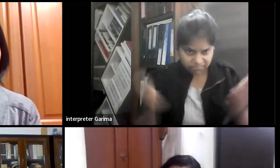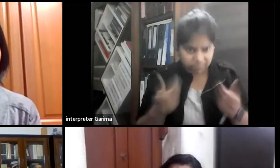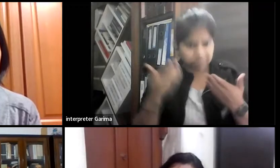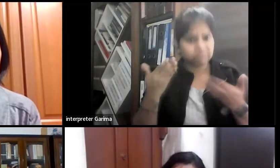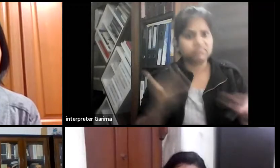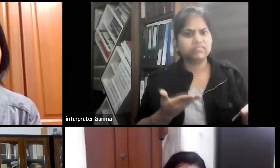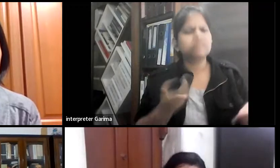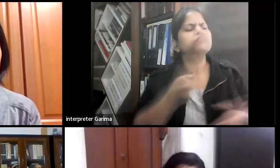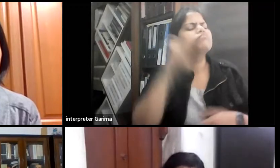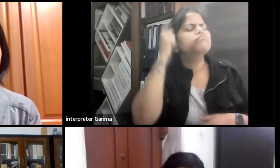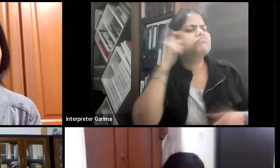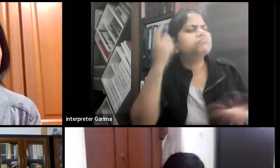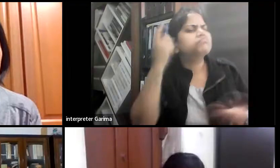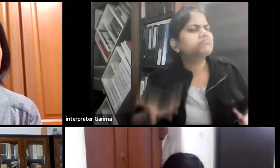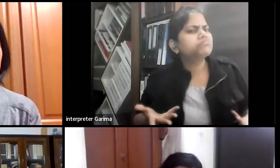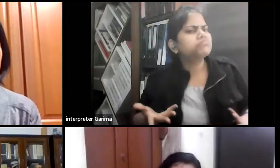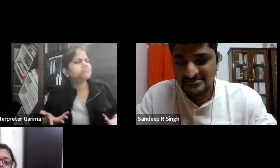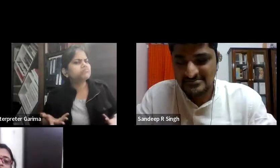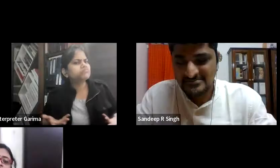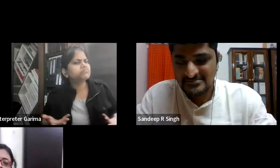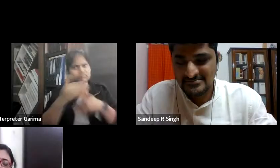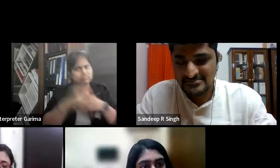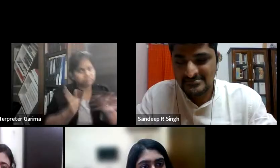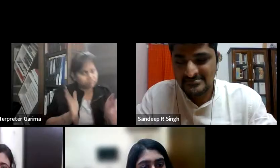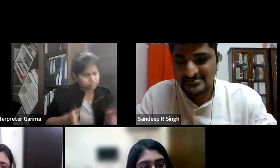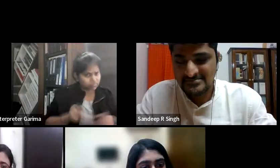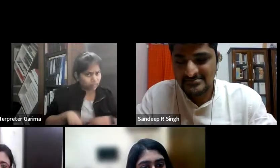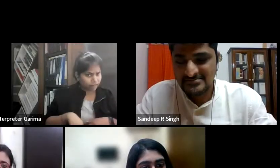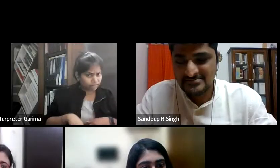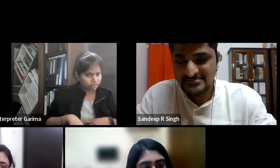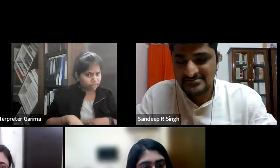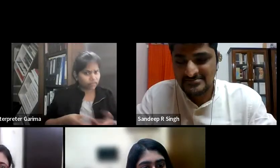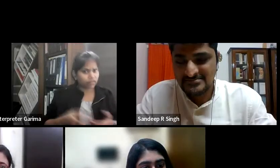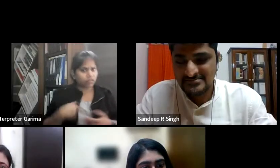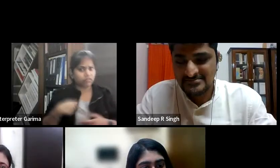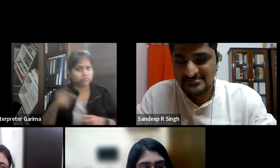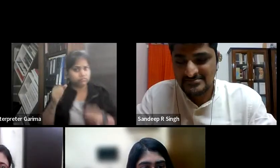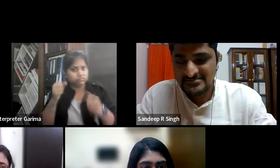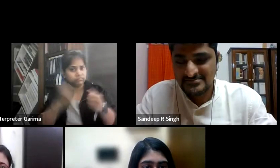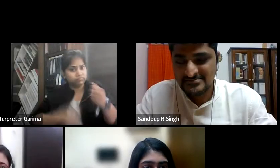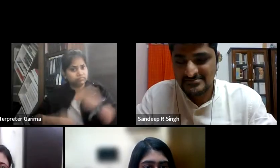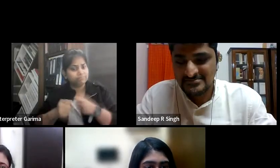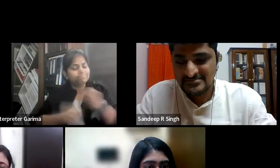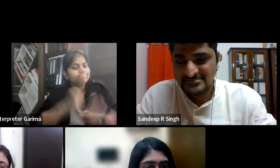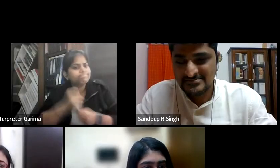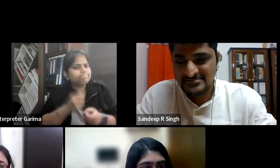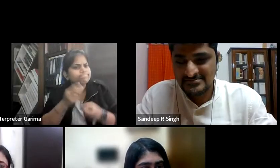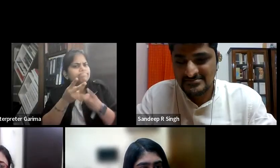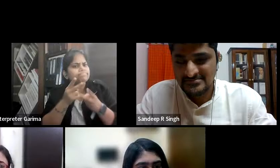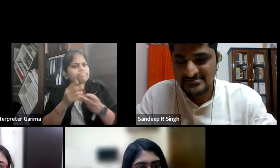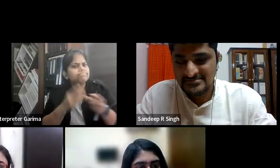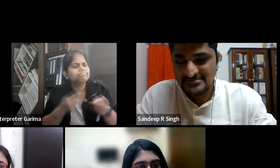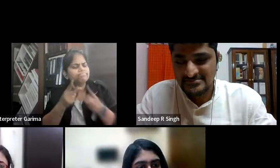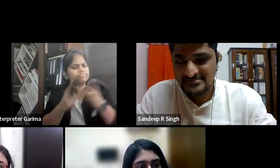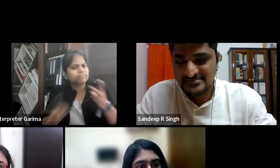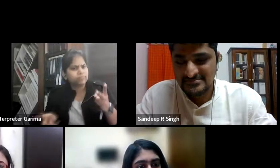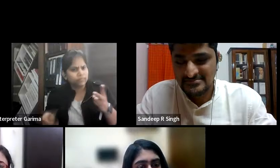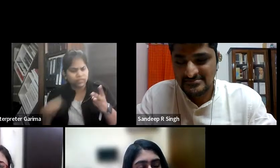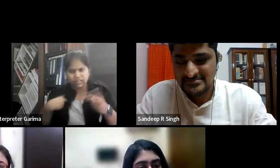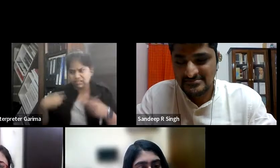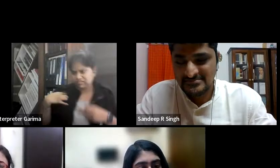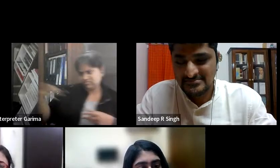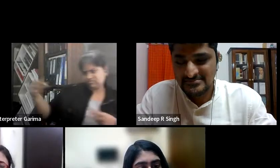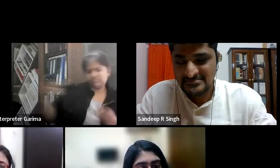think? It is liberating, of course, for athletes, but the society takes it differently, doesn't take it